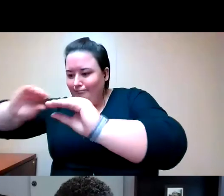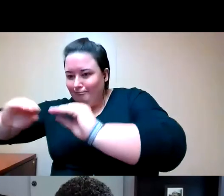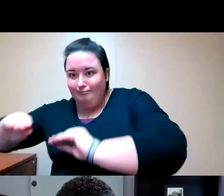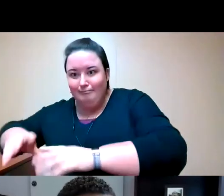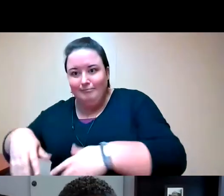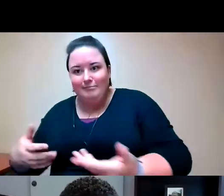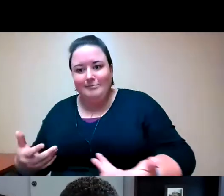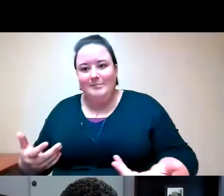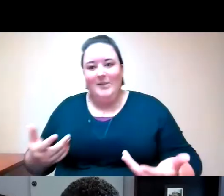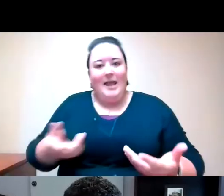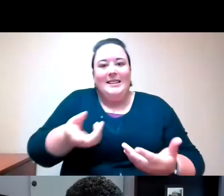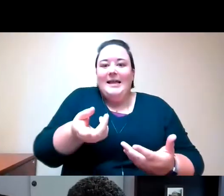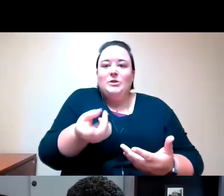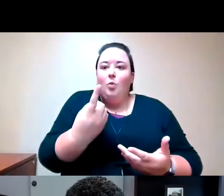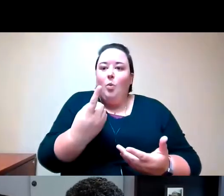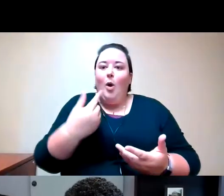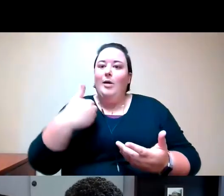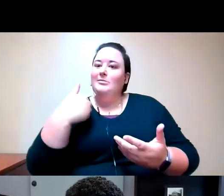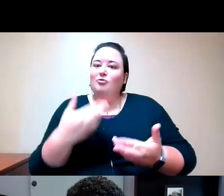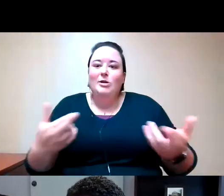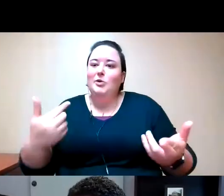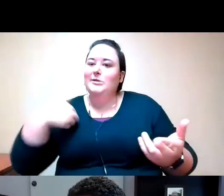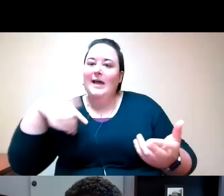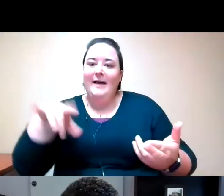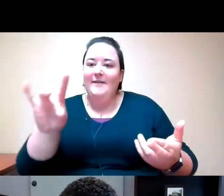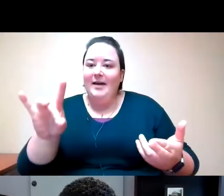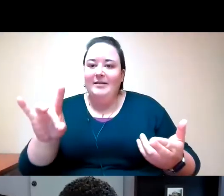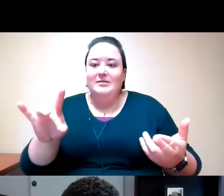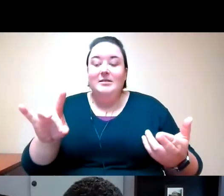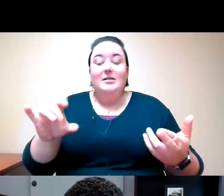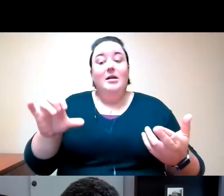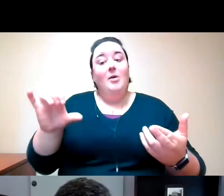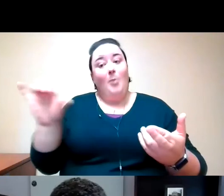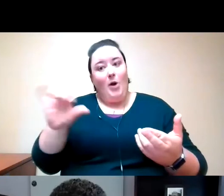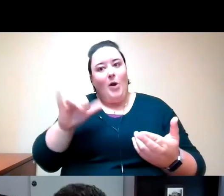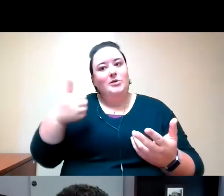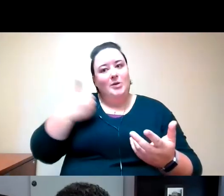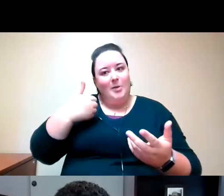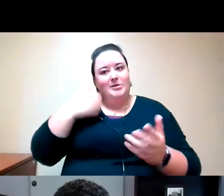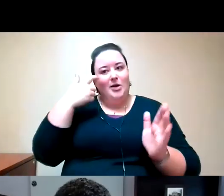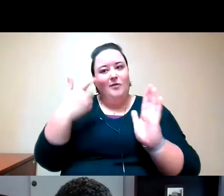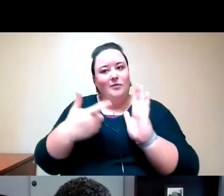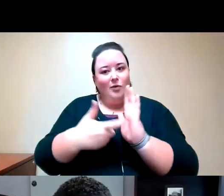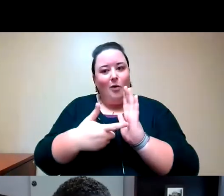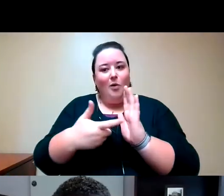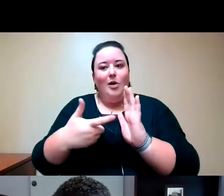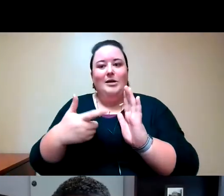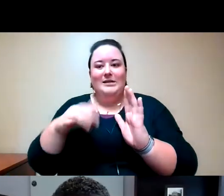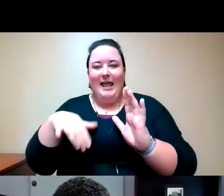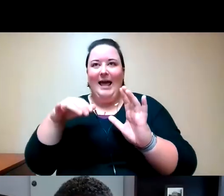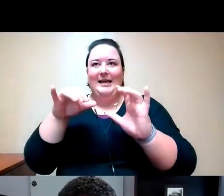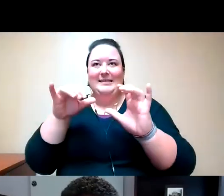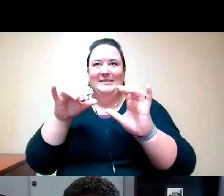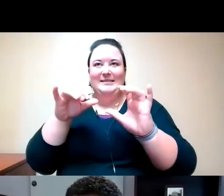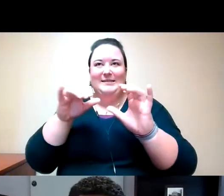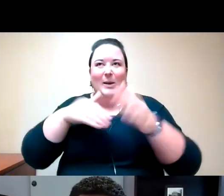have found resources and have been given resources, I've also recognized just how systemic the thought process is that makes